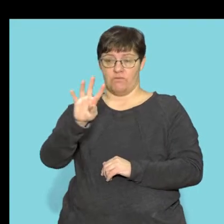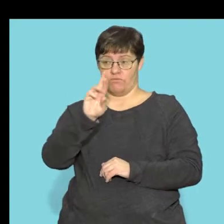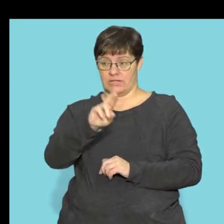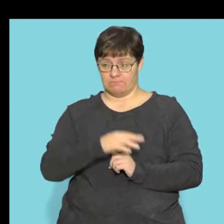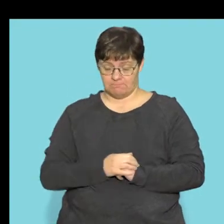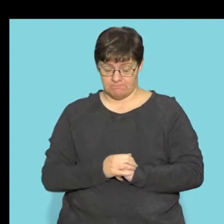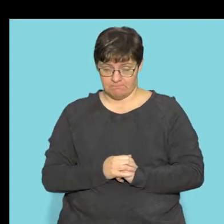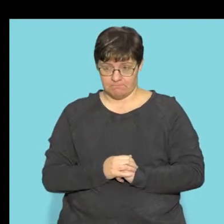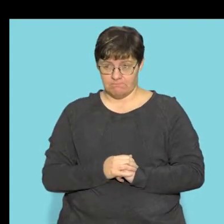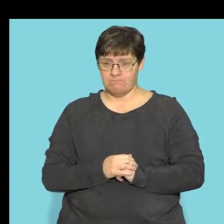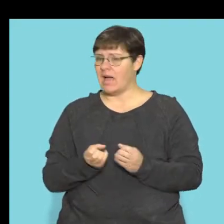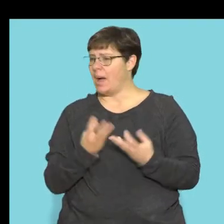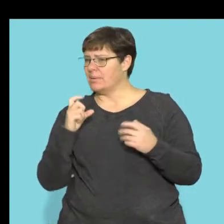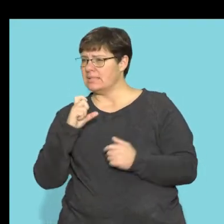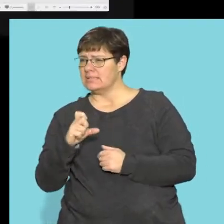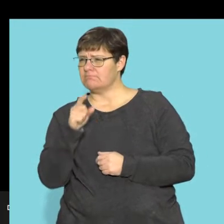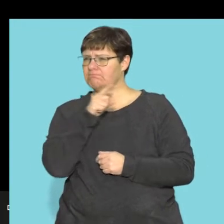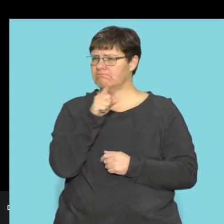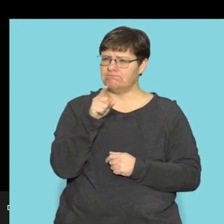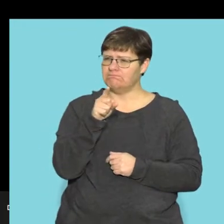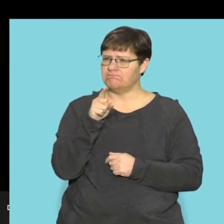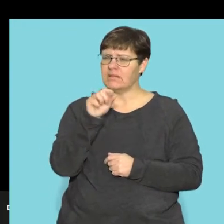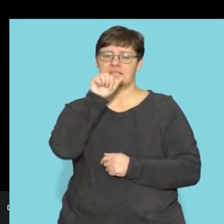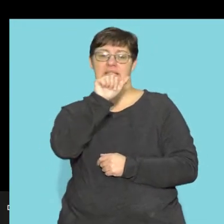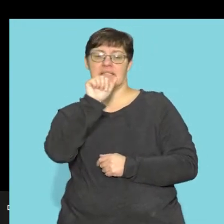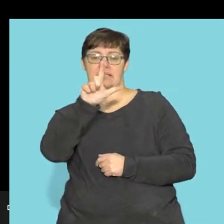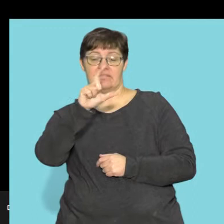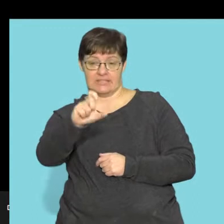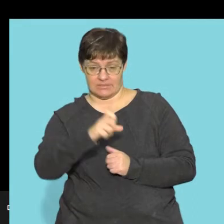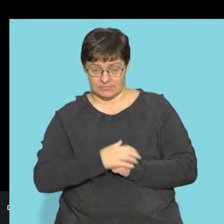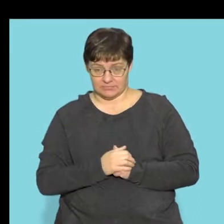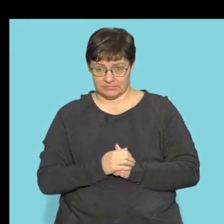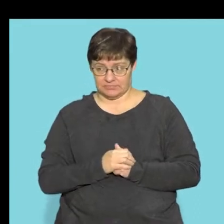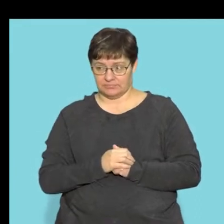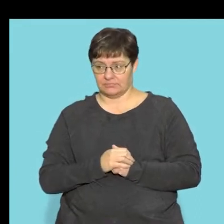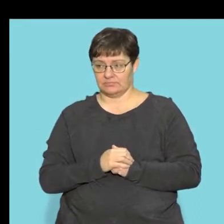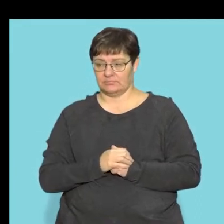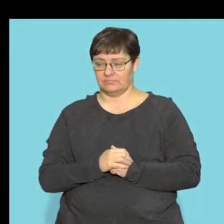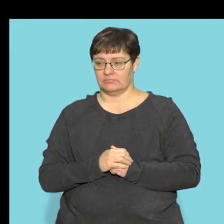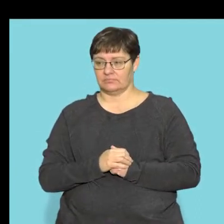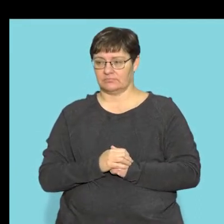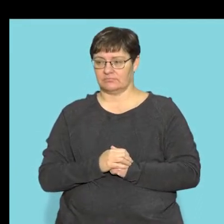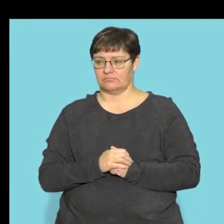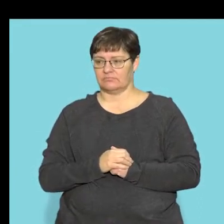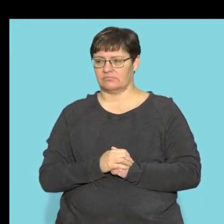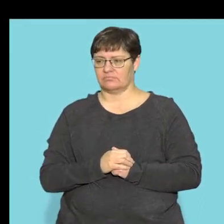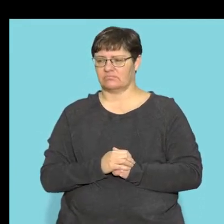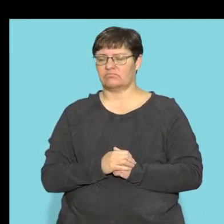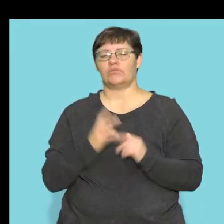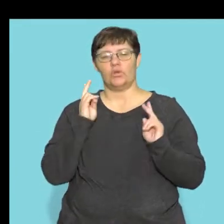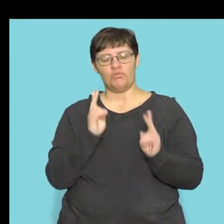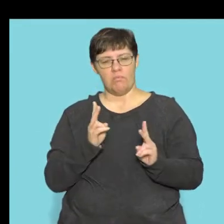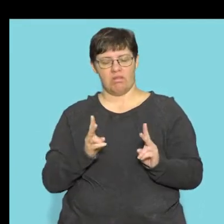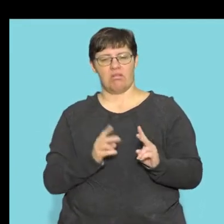22,244. And how many cents is it? 67 cents, right? And you know, this is normally what